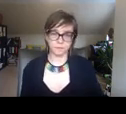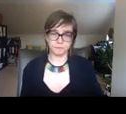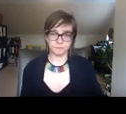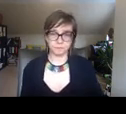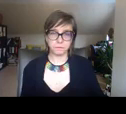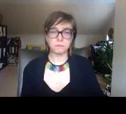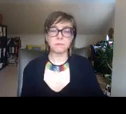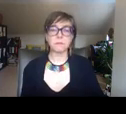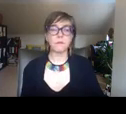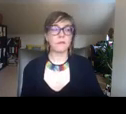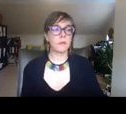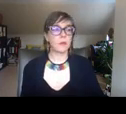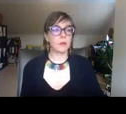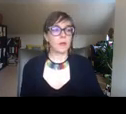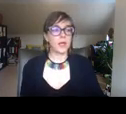through.